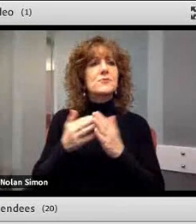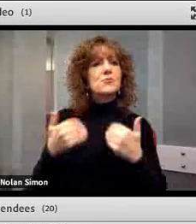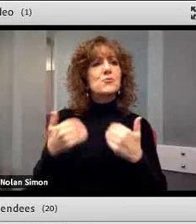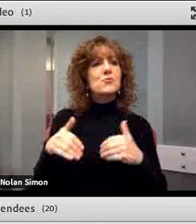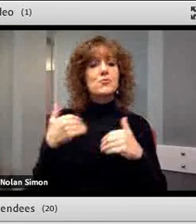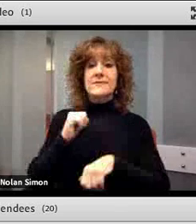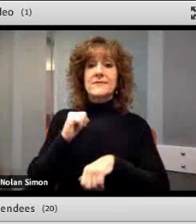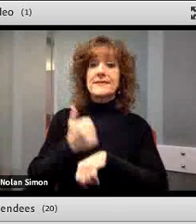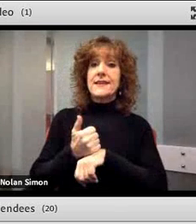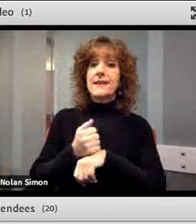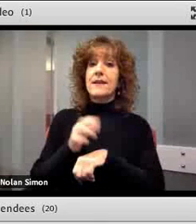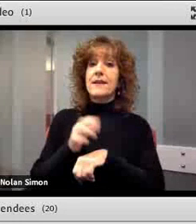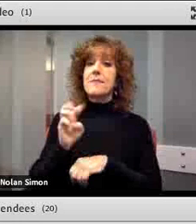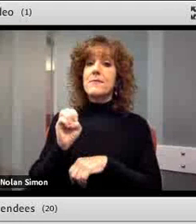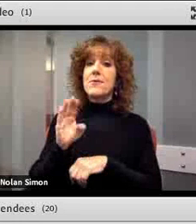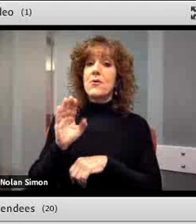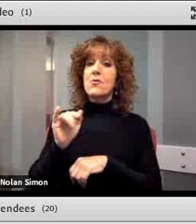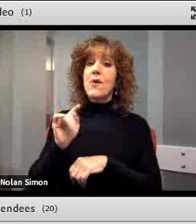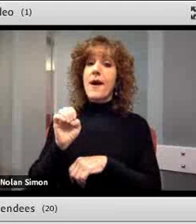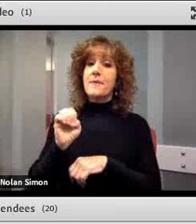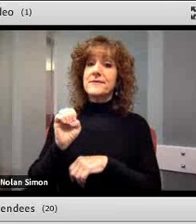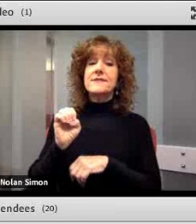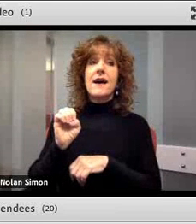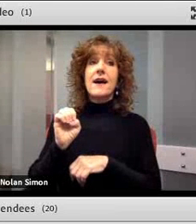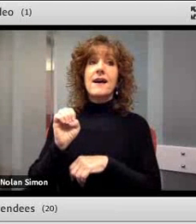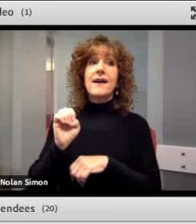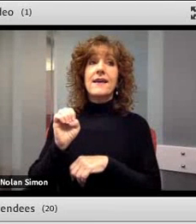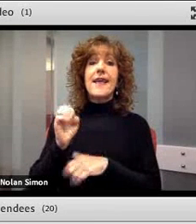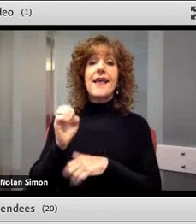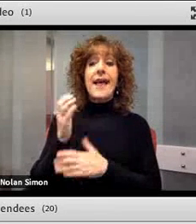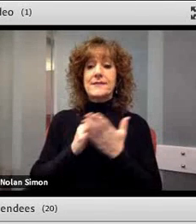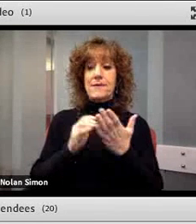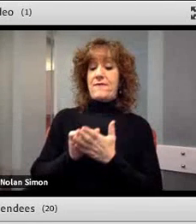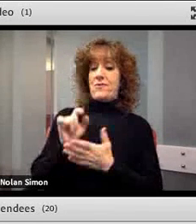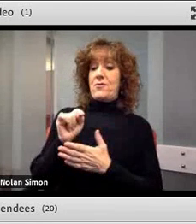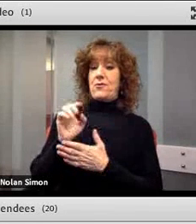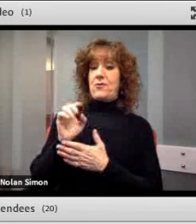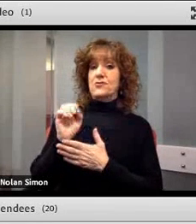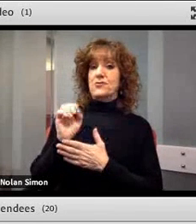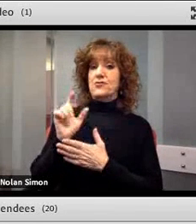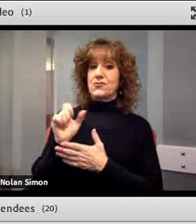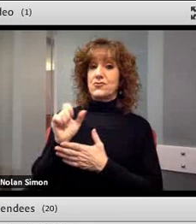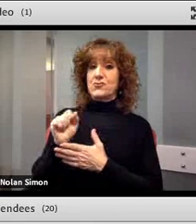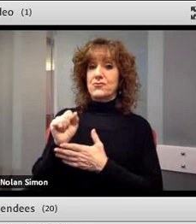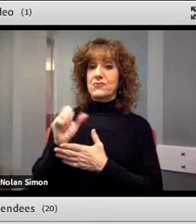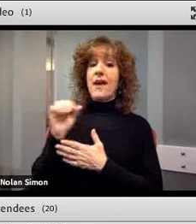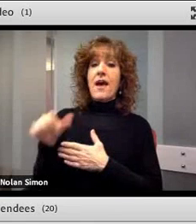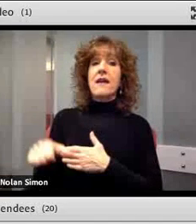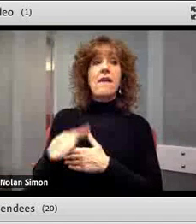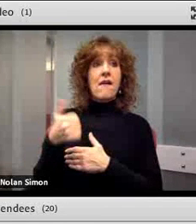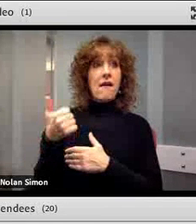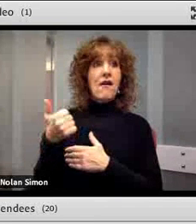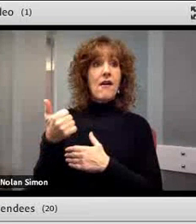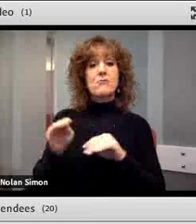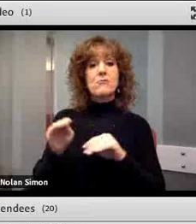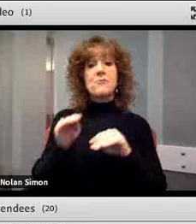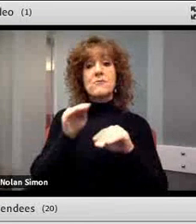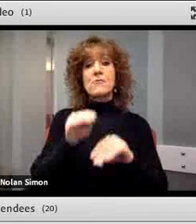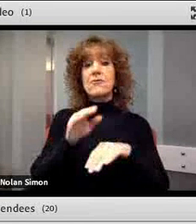website and move some of these tools, as well as a number of others, onto the